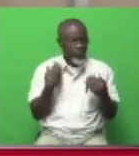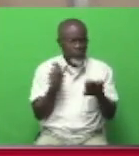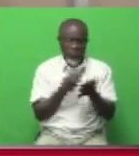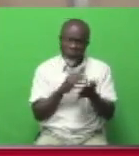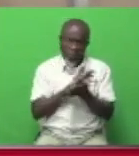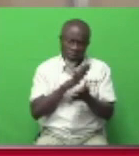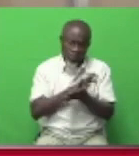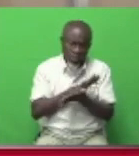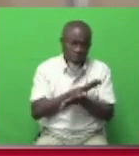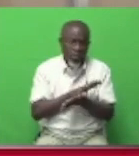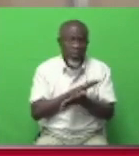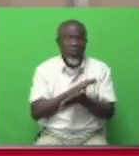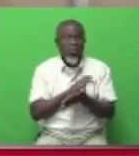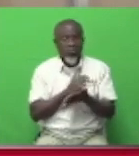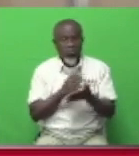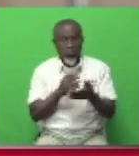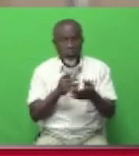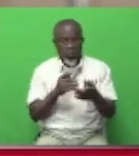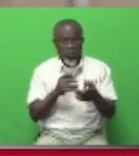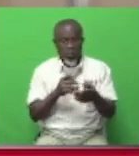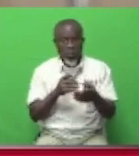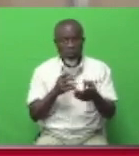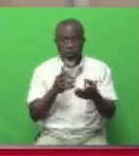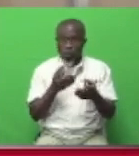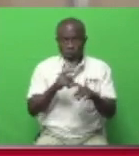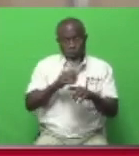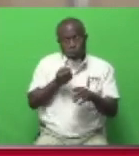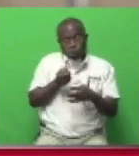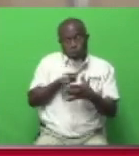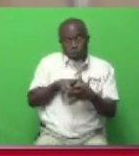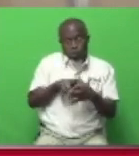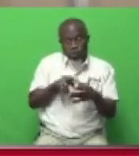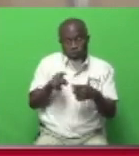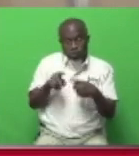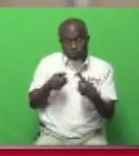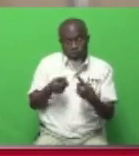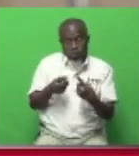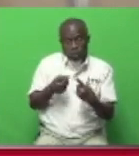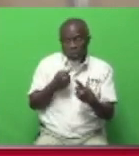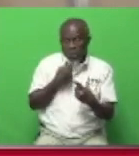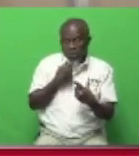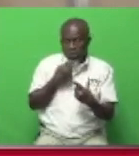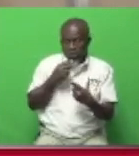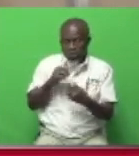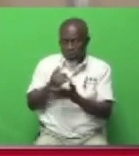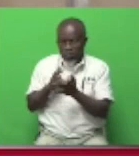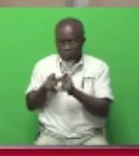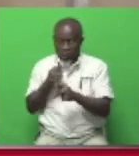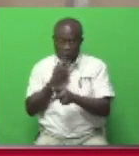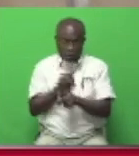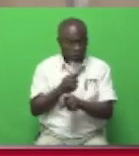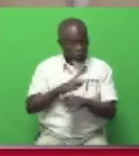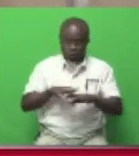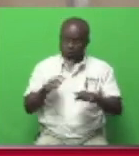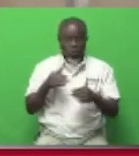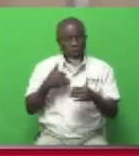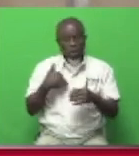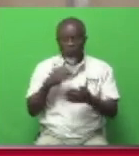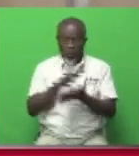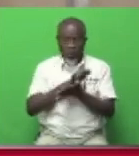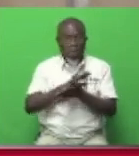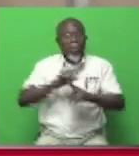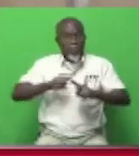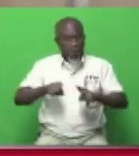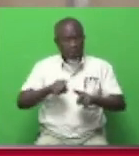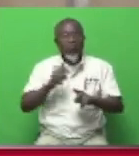This is something that is said to them. I want to place on the public record that we do have in our possession the polymer paper,